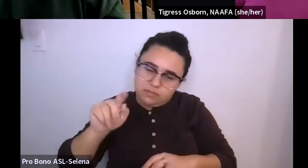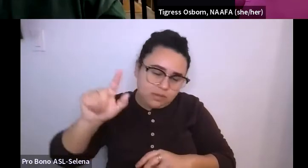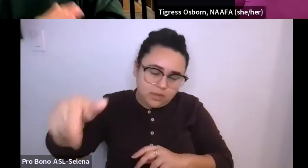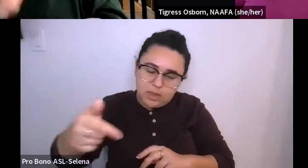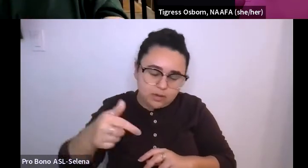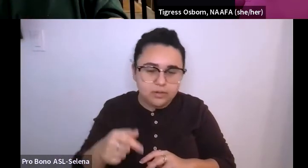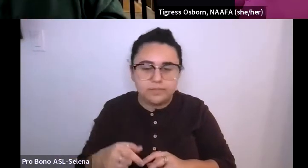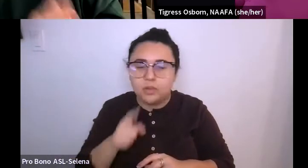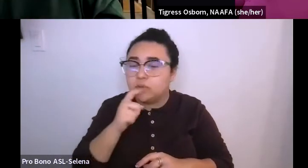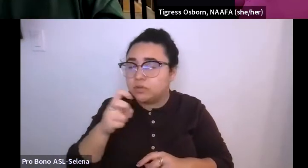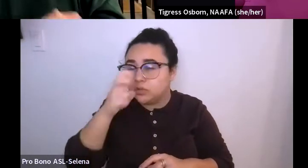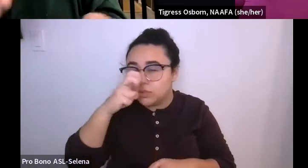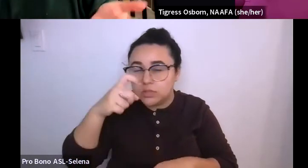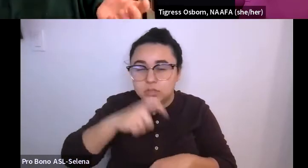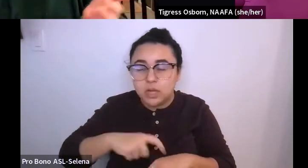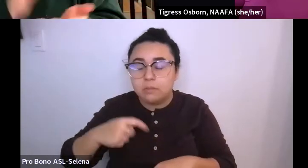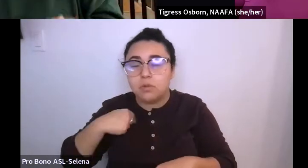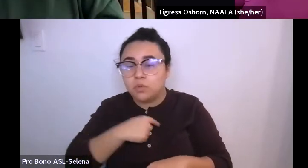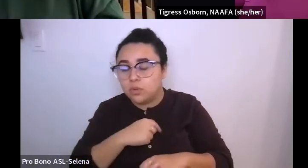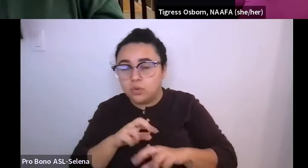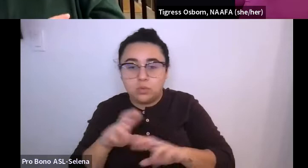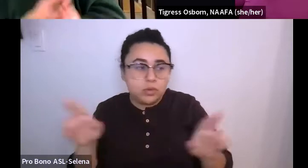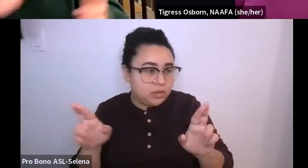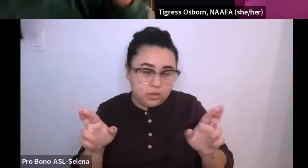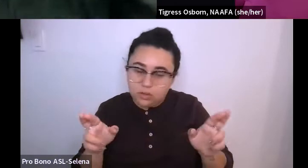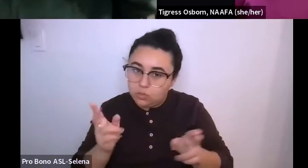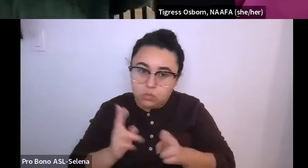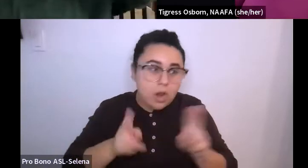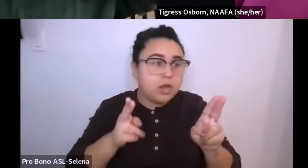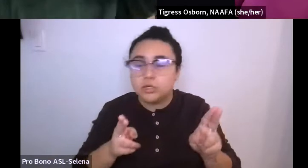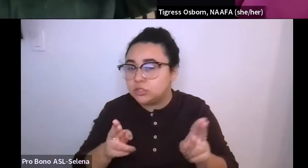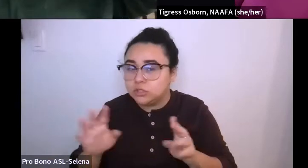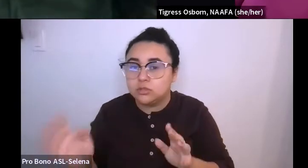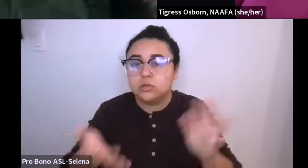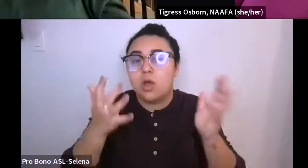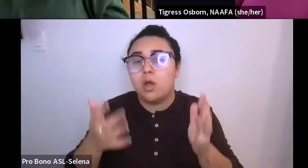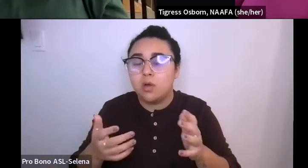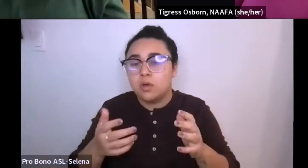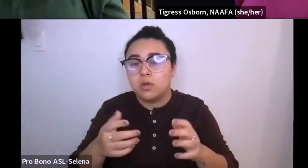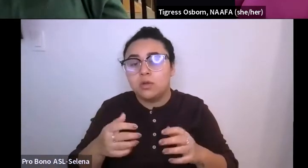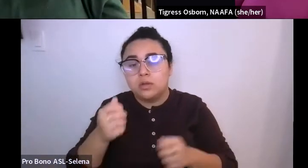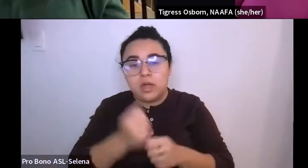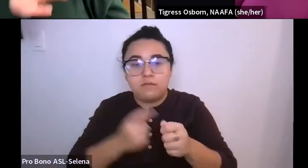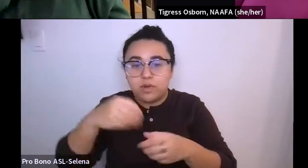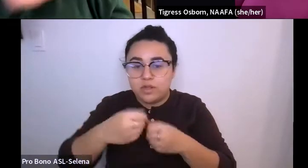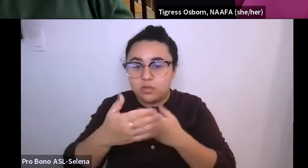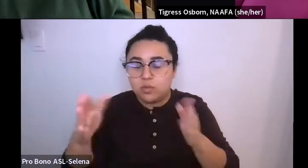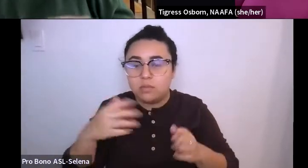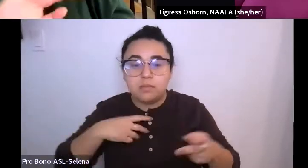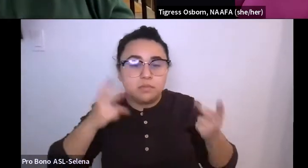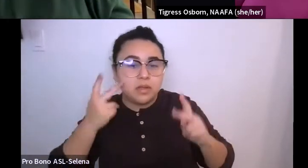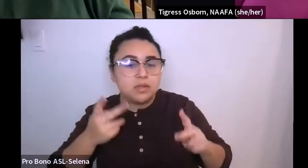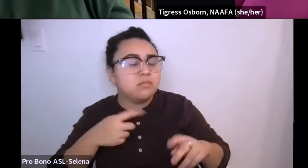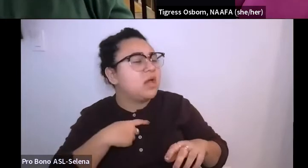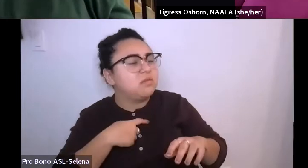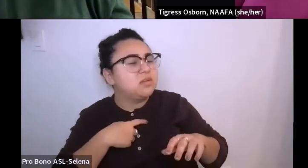strict timing. We had to rush. We were being rushed out of there. So everyone in this room were just panicking. And then someone was just like, yeah,